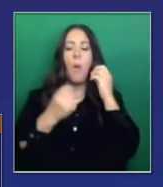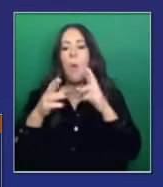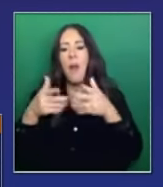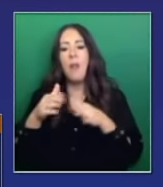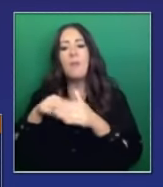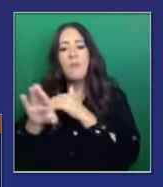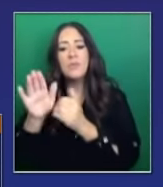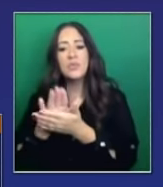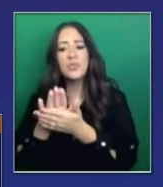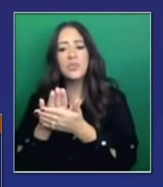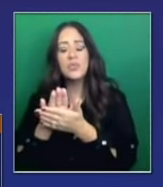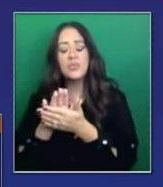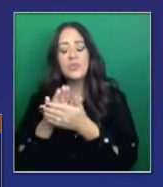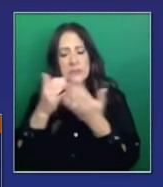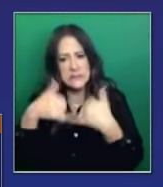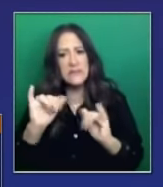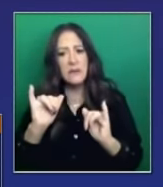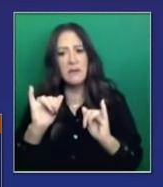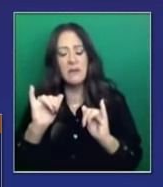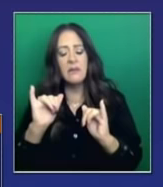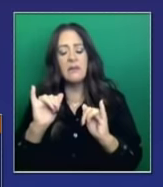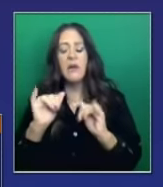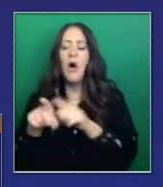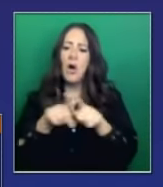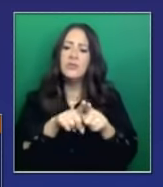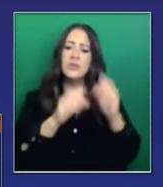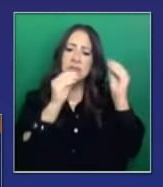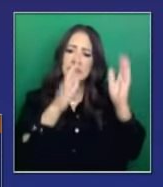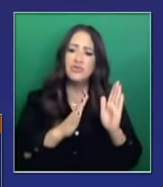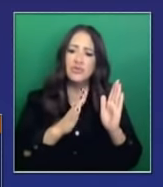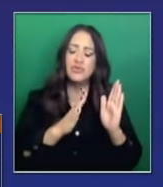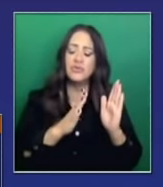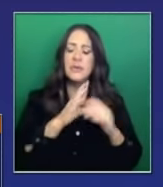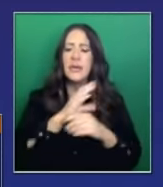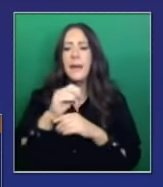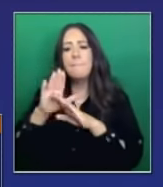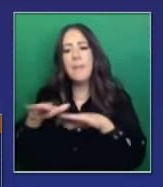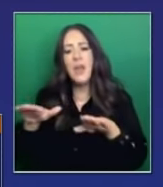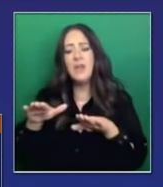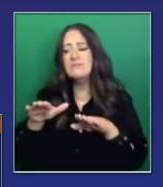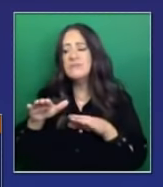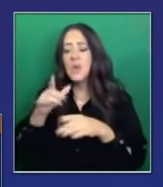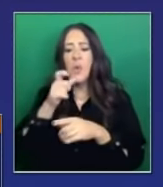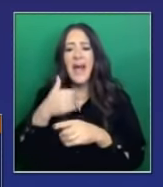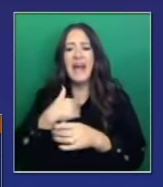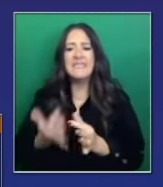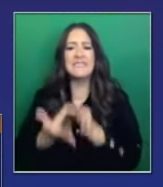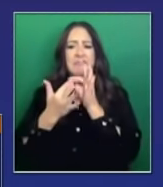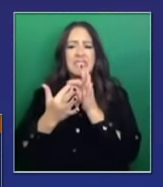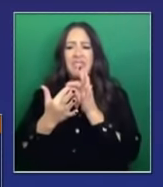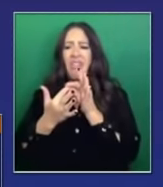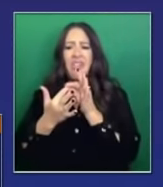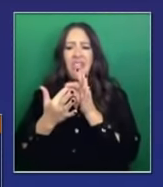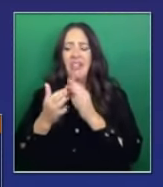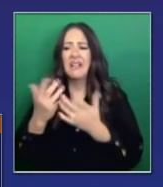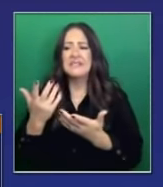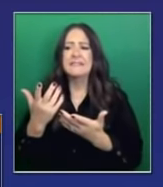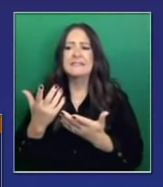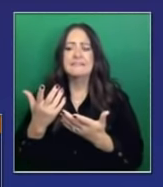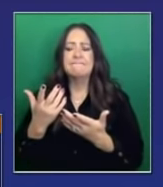but also for our parents, particularly with kids that may have unique conditions that may not make that ideal. And so we want